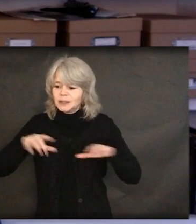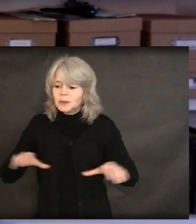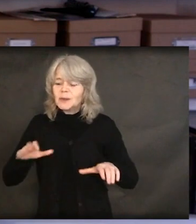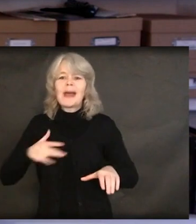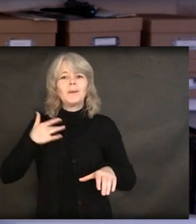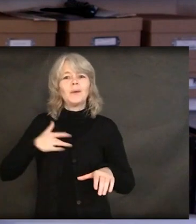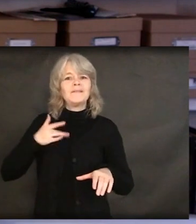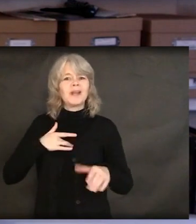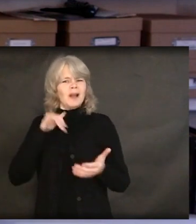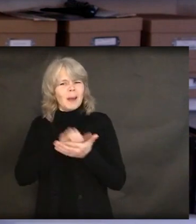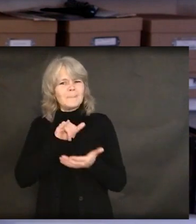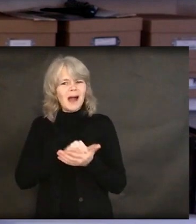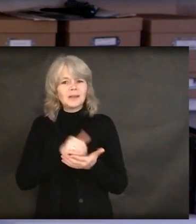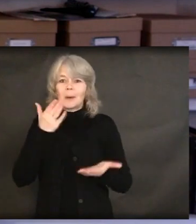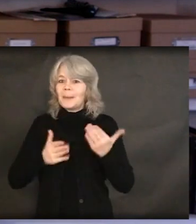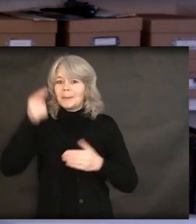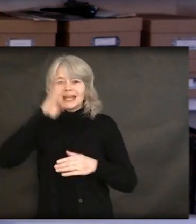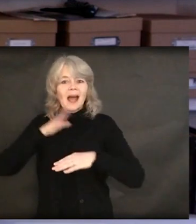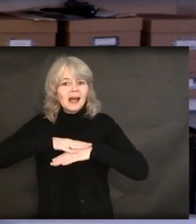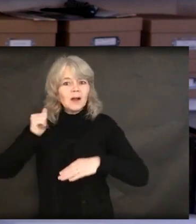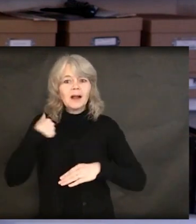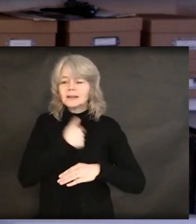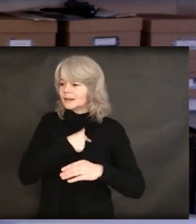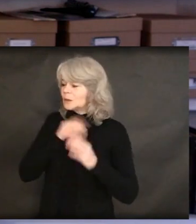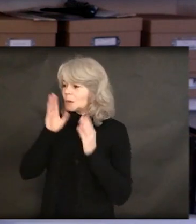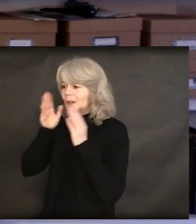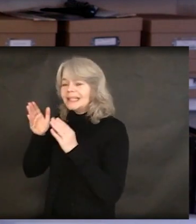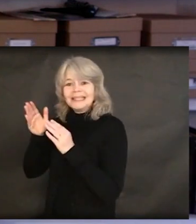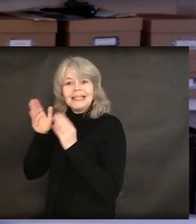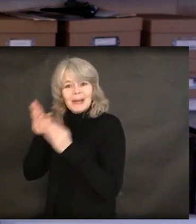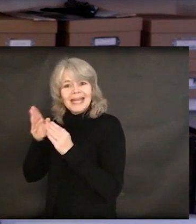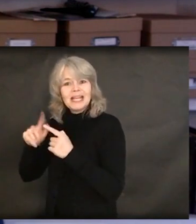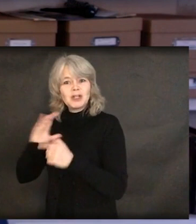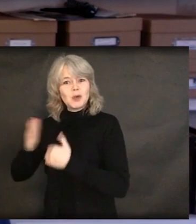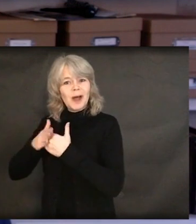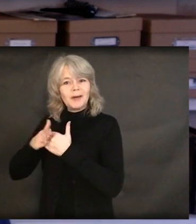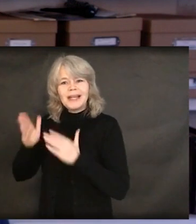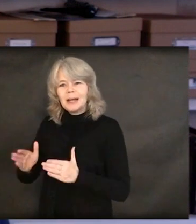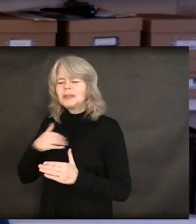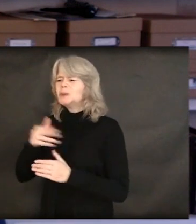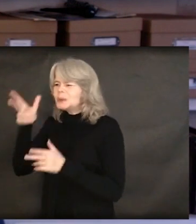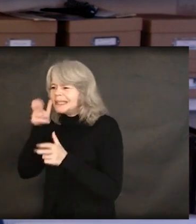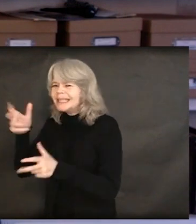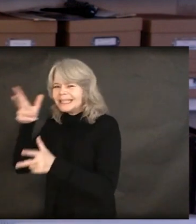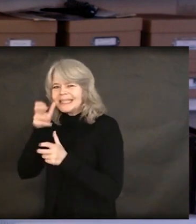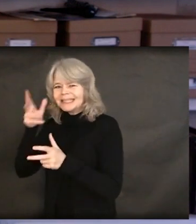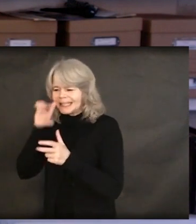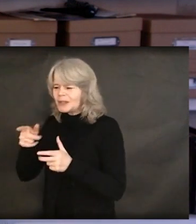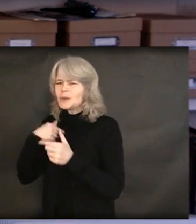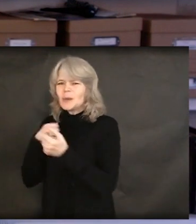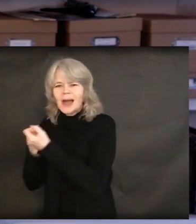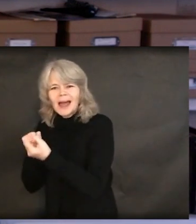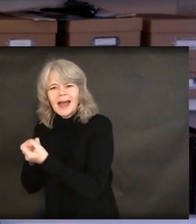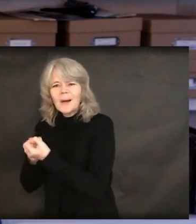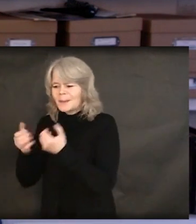God might call us to trust our neighbors, to listen to the witness of what they have experienced, to bend a community around their